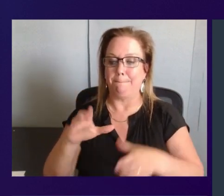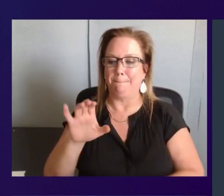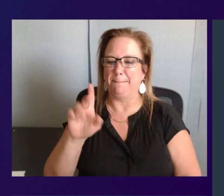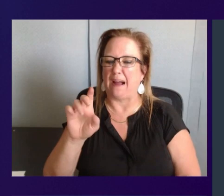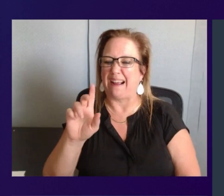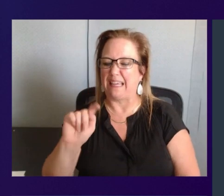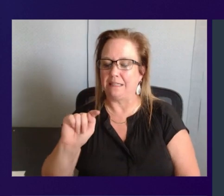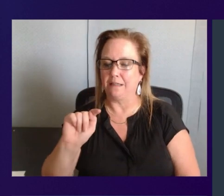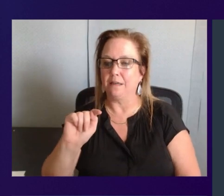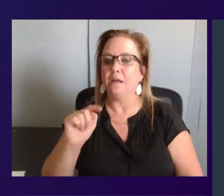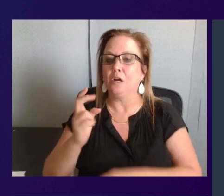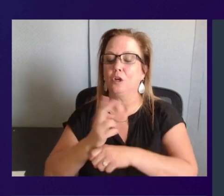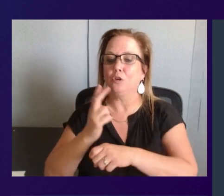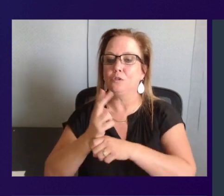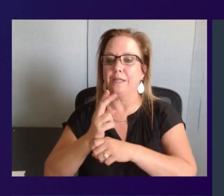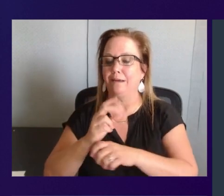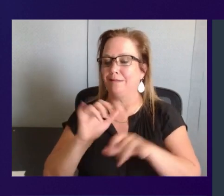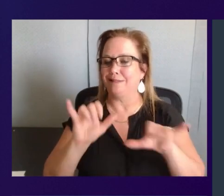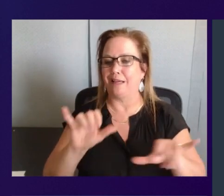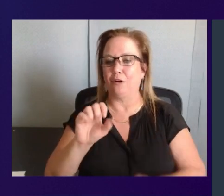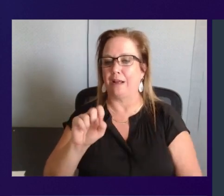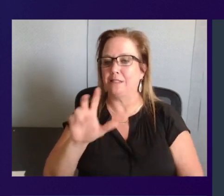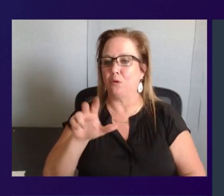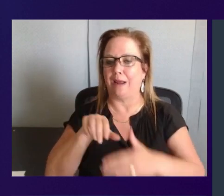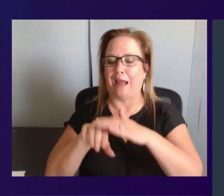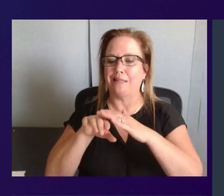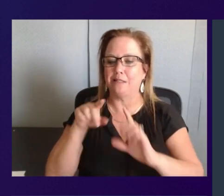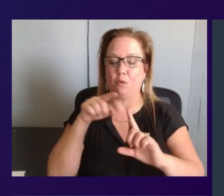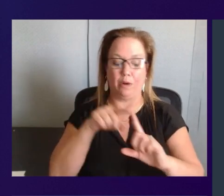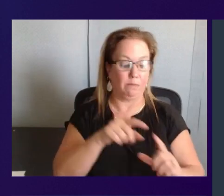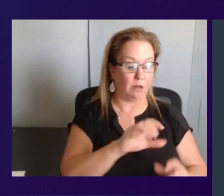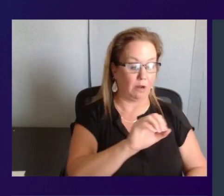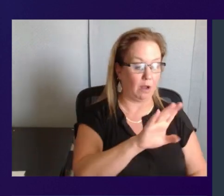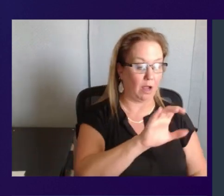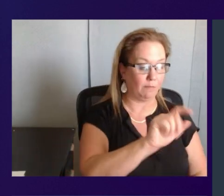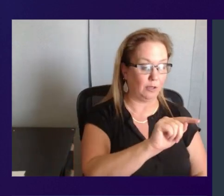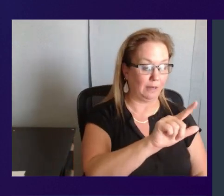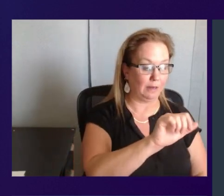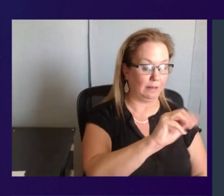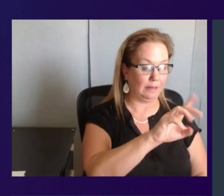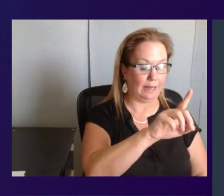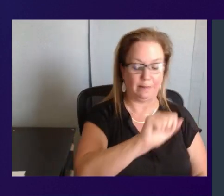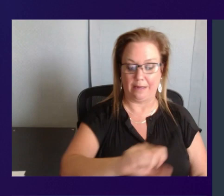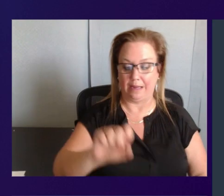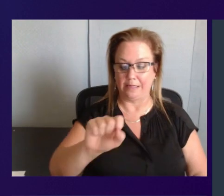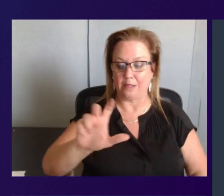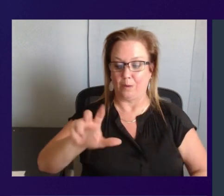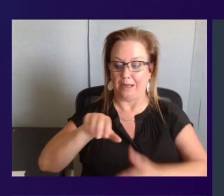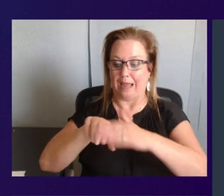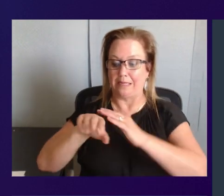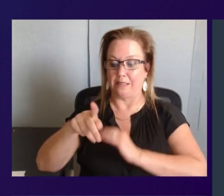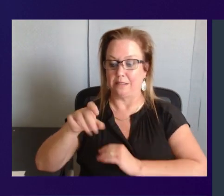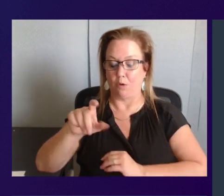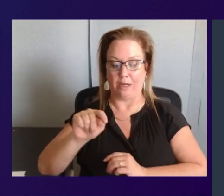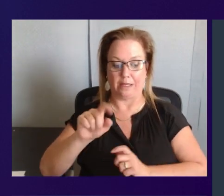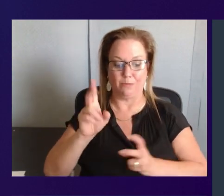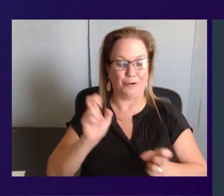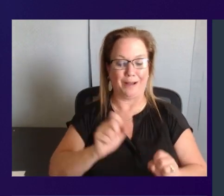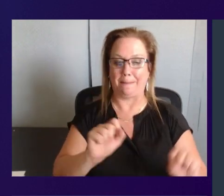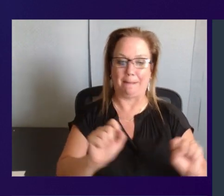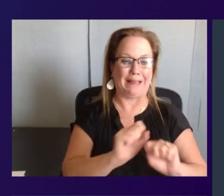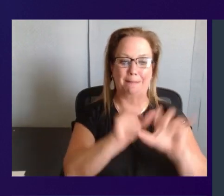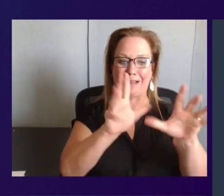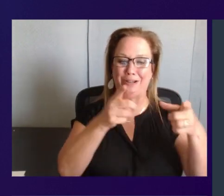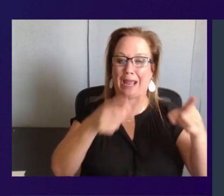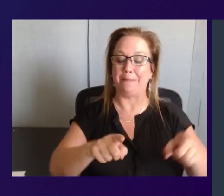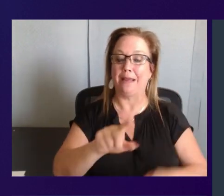using just a standard S3 access point, right? So between the Object Lambda access point and the S3 access point is where we're going to put all the magic. Now that